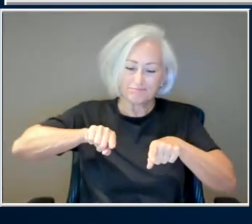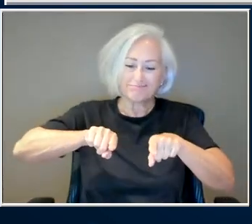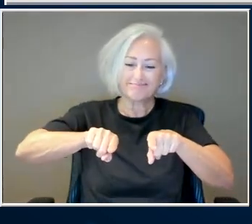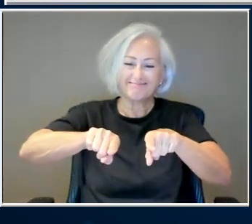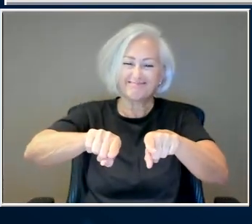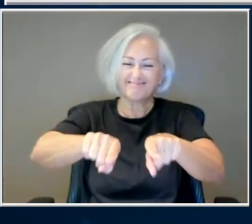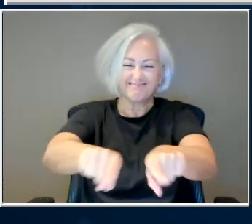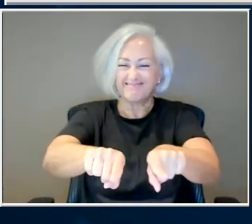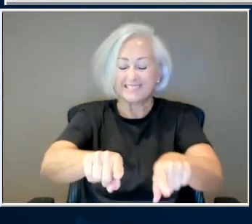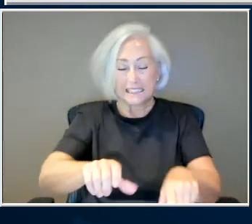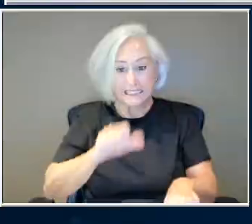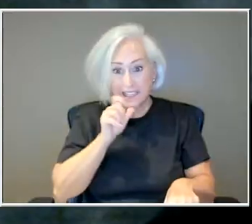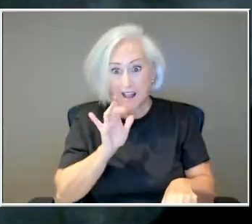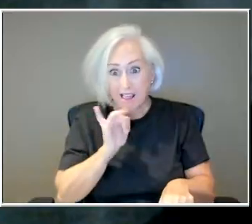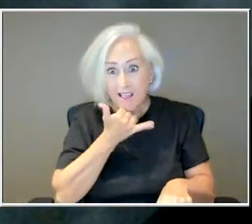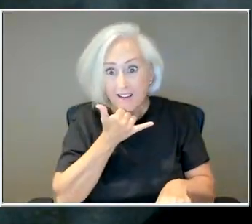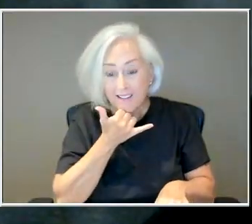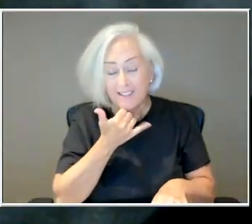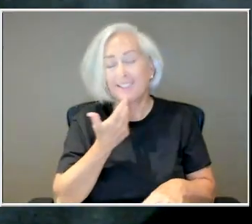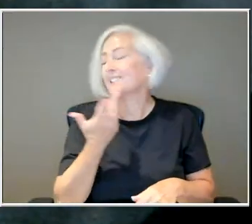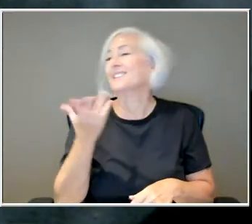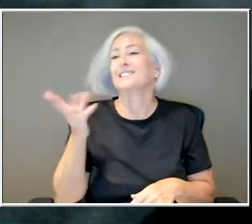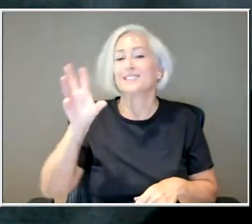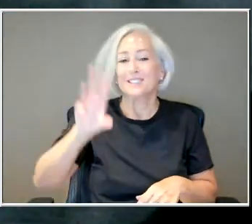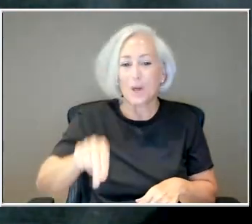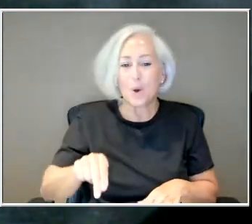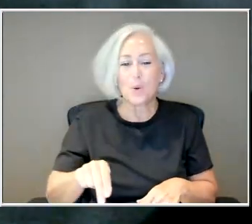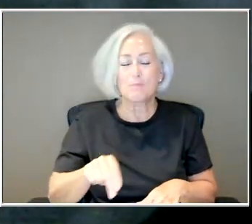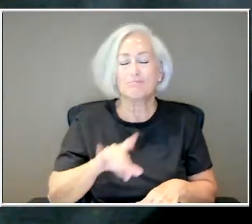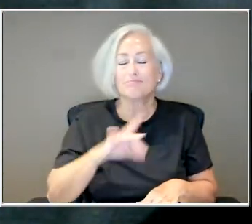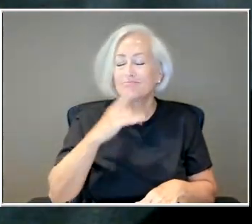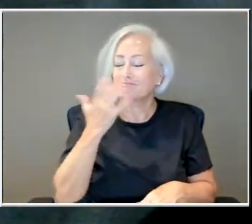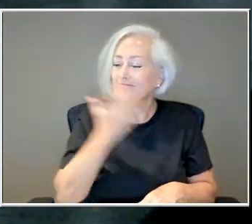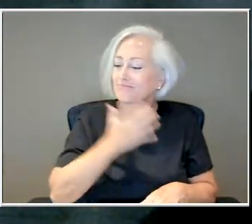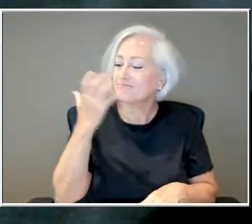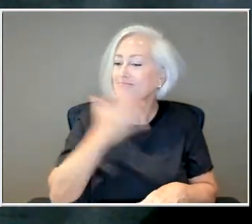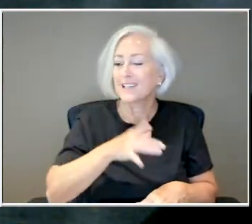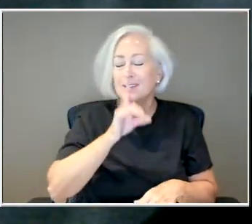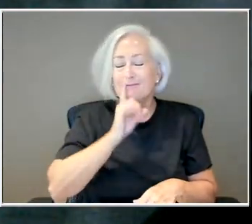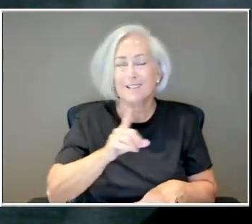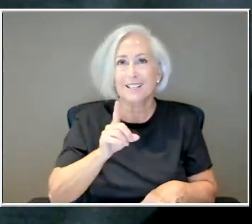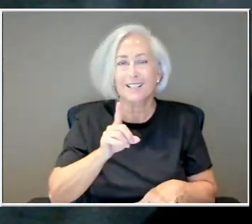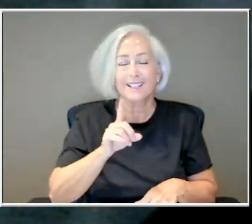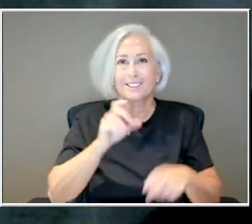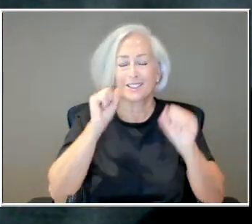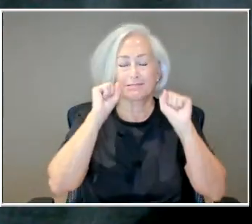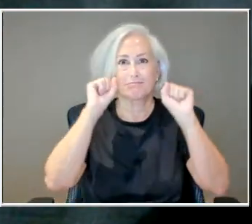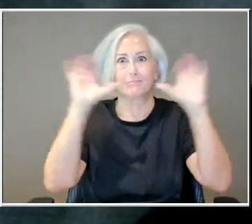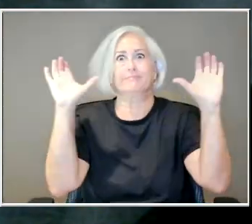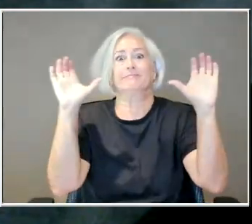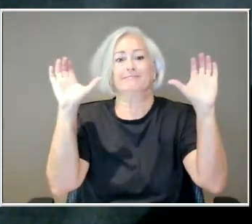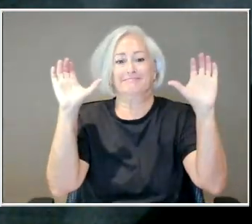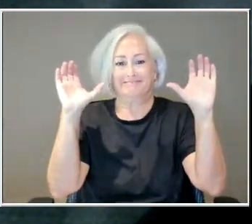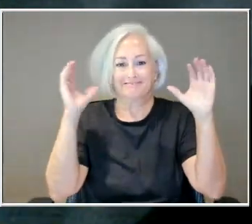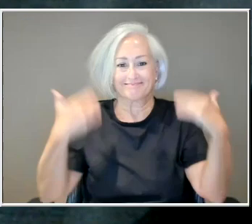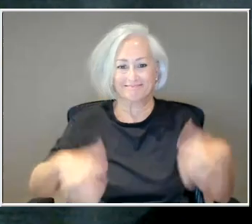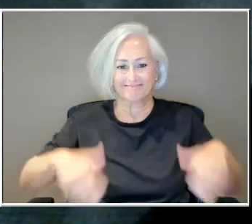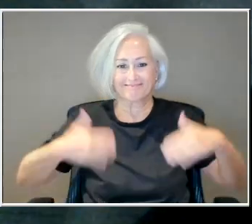you? No, it wasn't. It was really an eye-opening experience because, yeah,